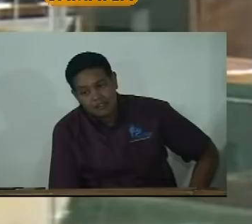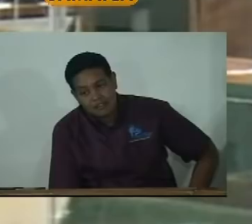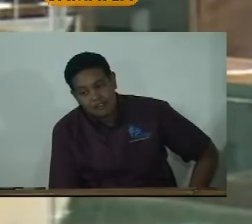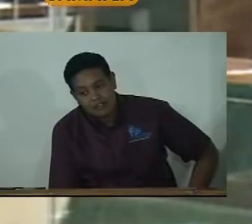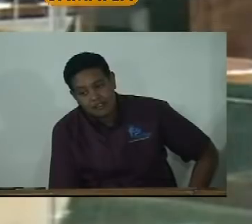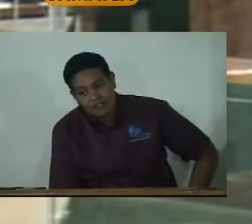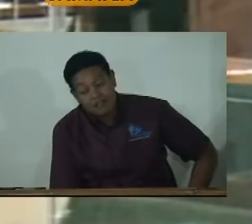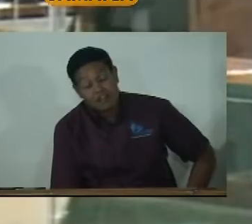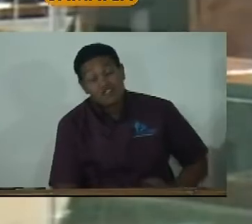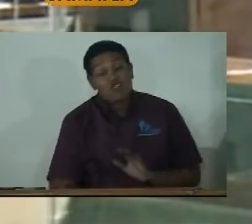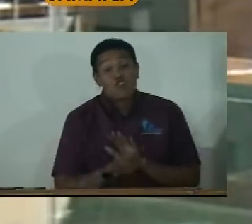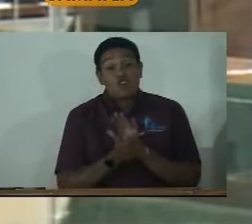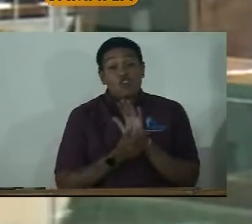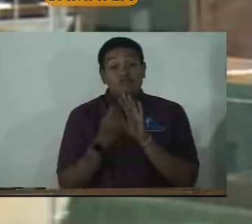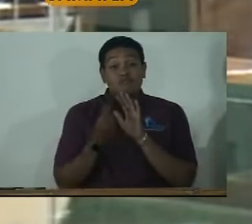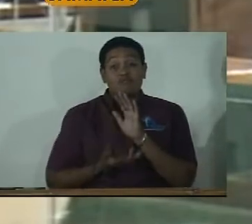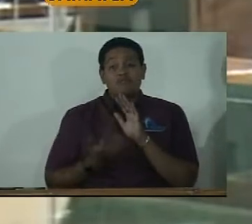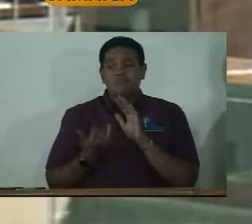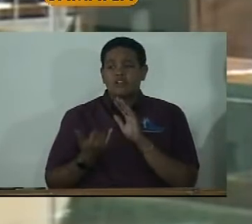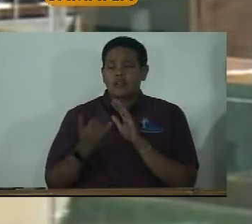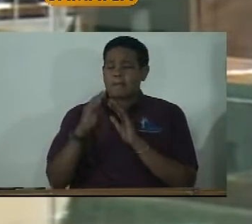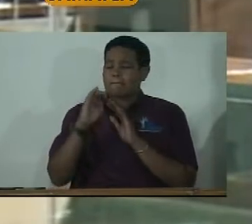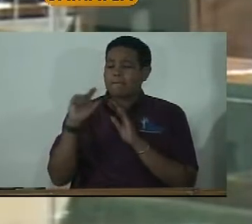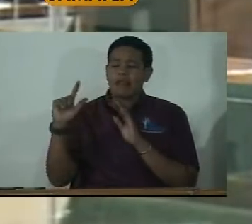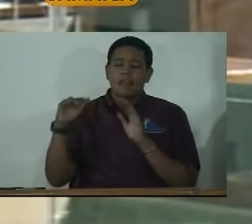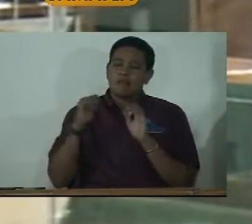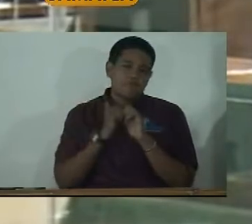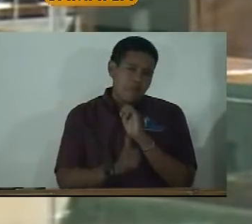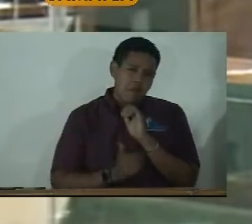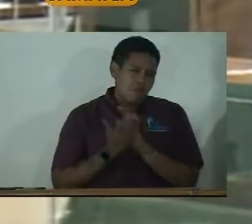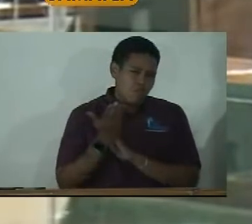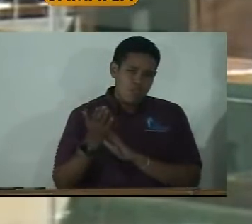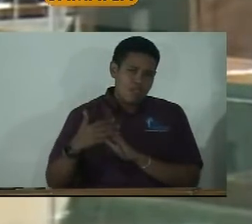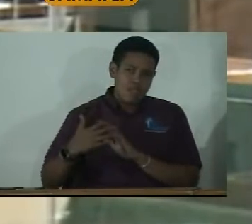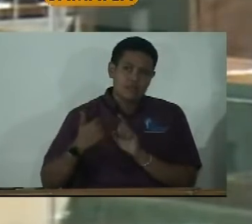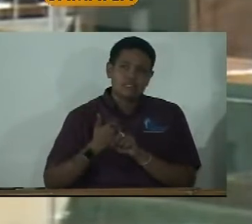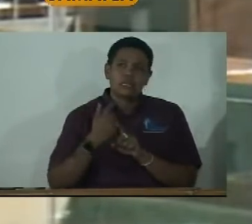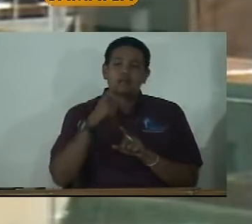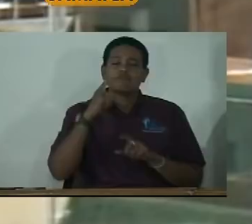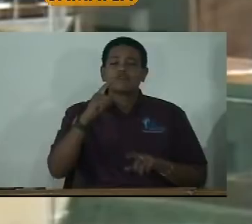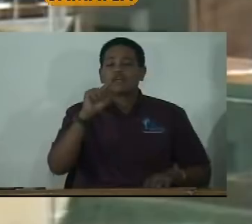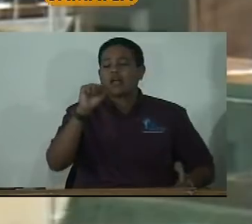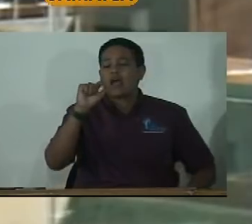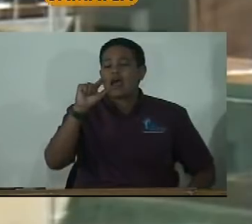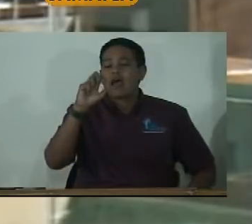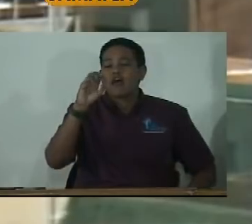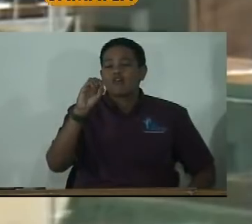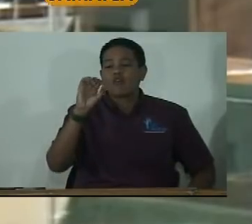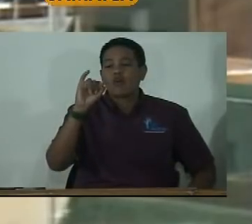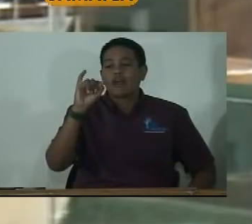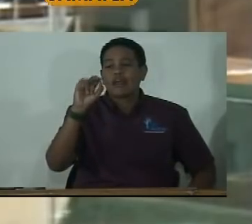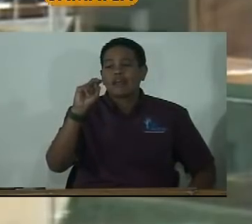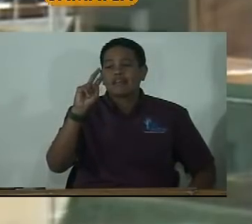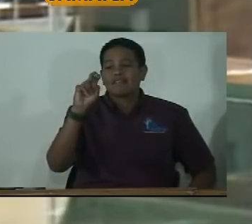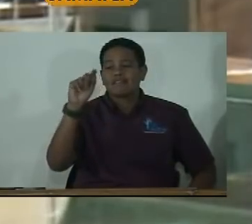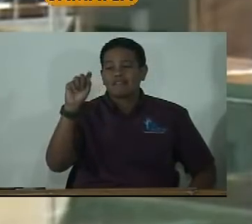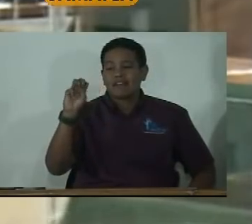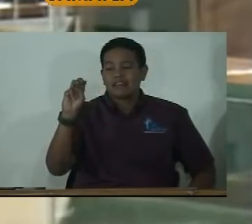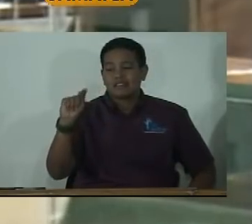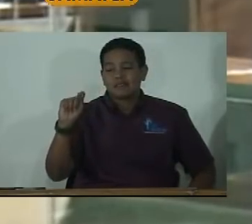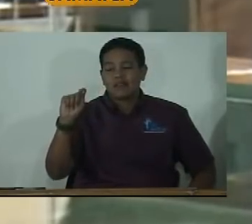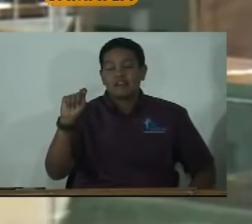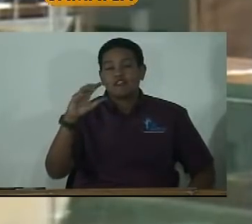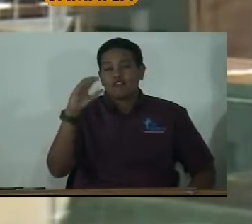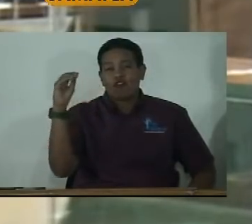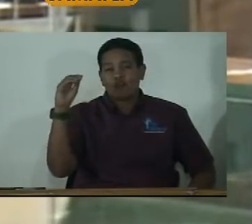The bill before the Honorable Senate, Mr. President, is the Agro-Investment Corporation Amendment Bill 2021.